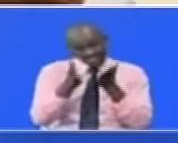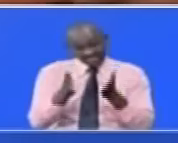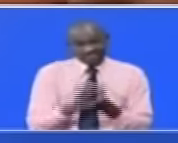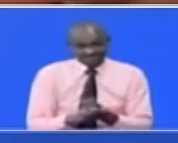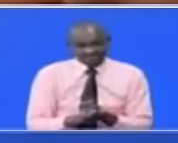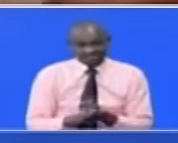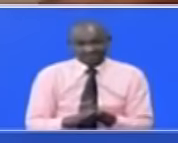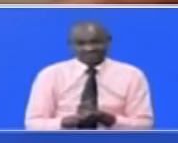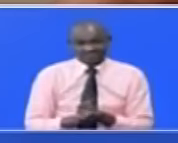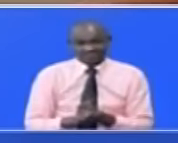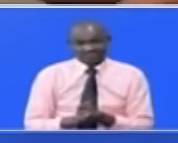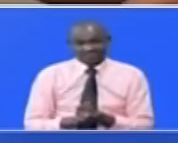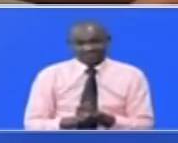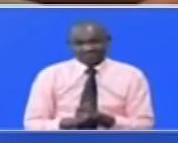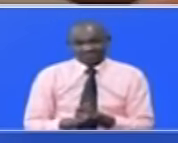piano player soon.